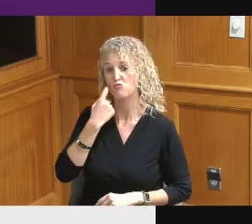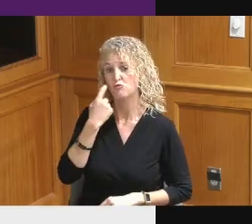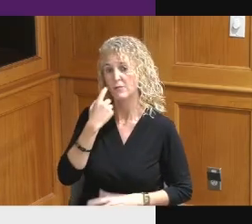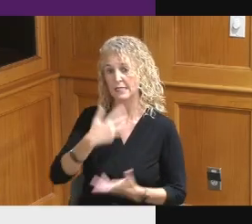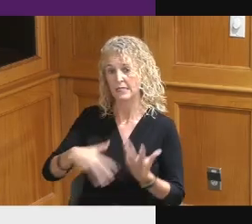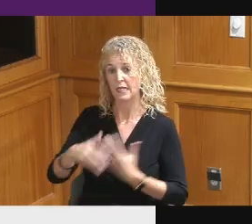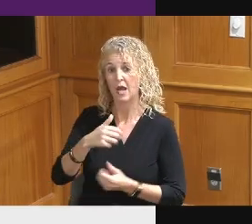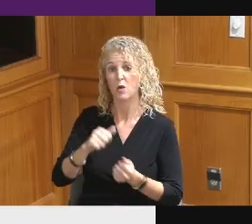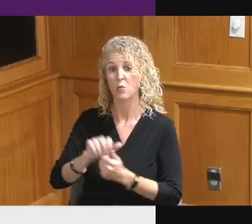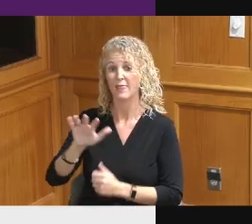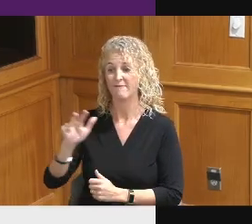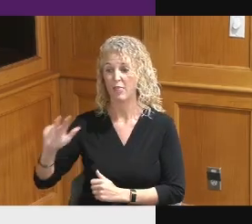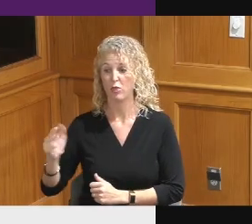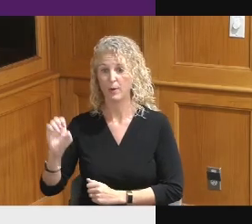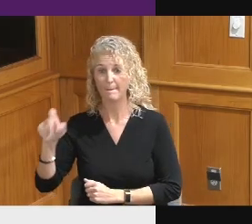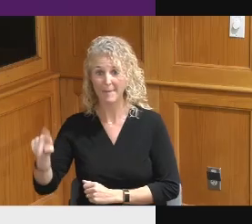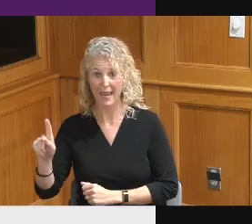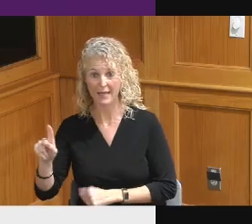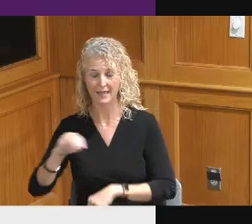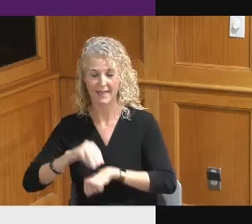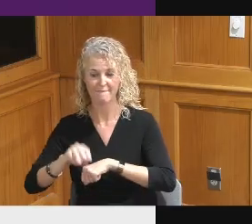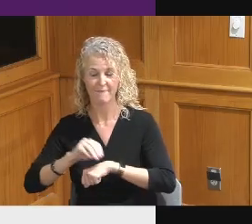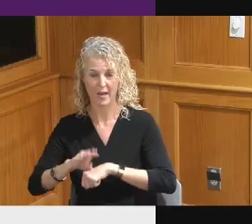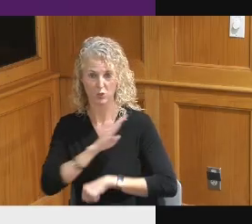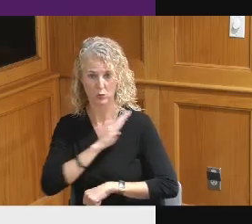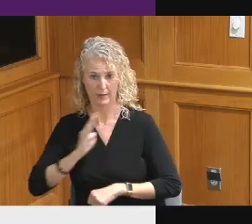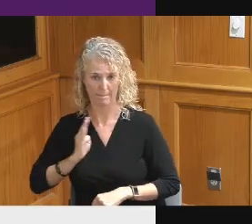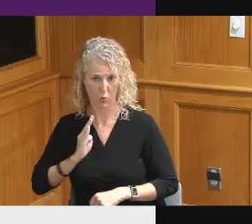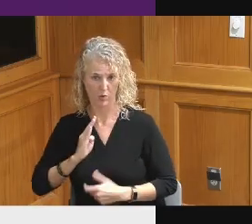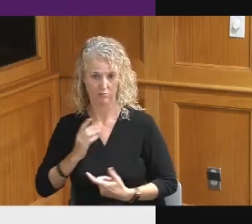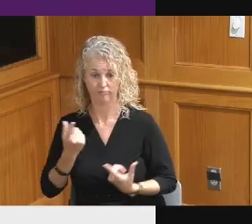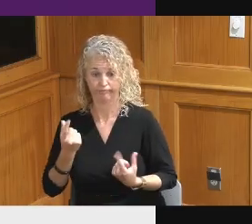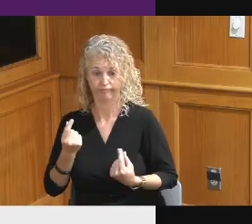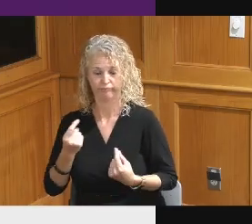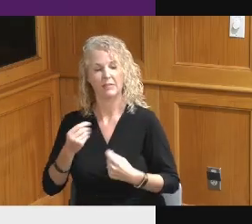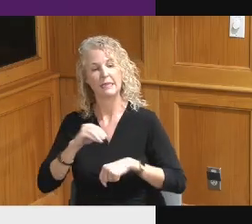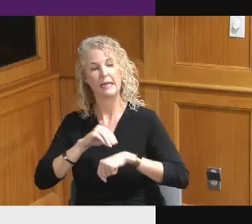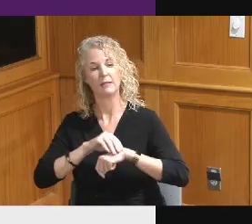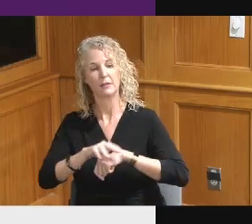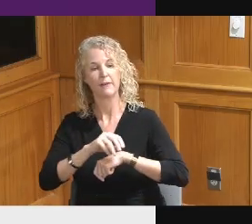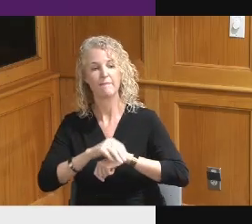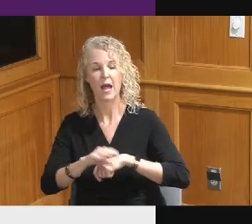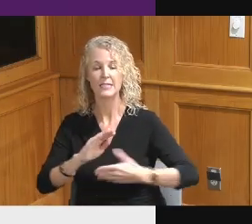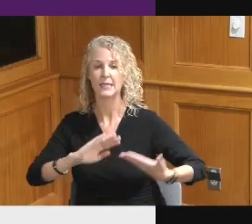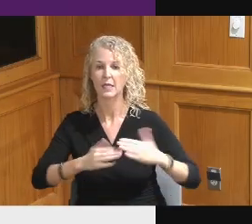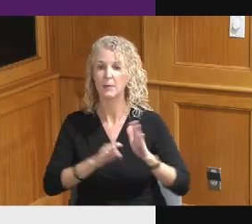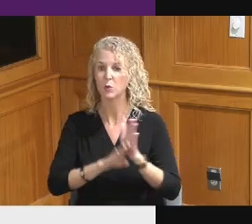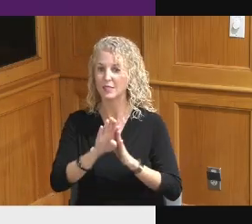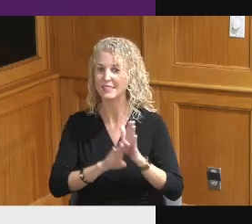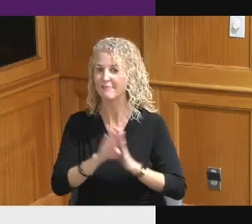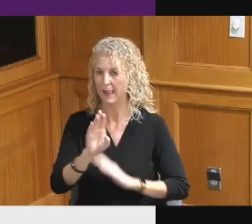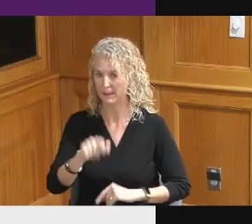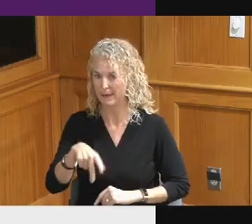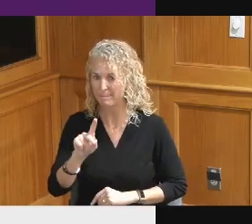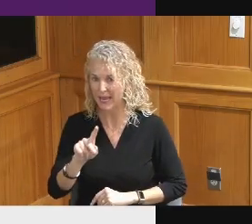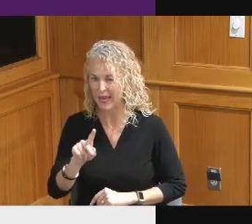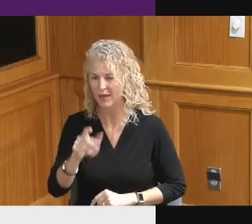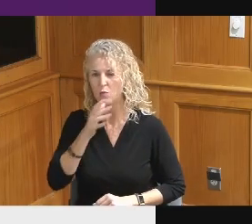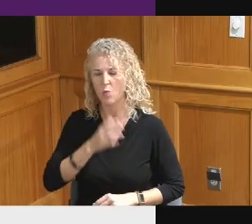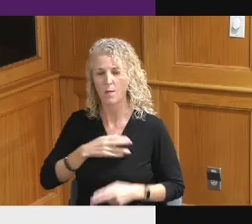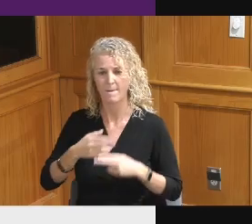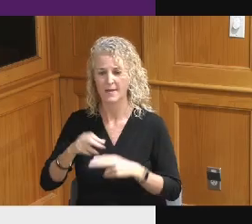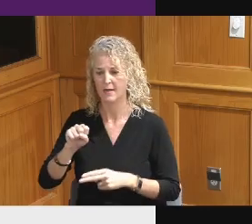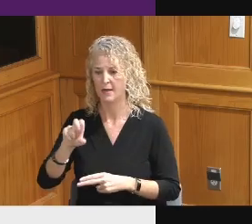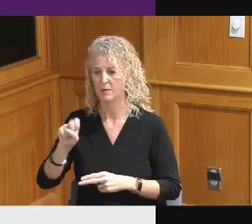Fifth Third's Community Advisory Forum, which is their national group of advisors that advises their community development bank. And Susan Thomas, who many of you know, is the president of the Community